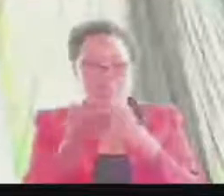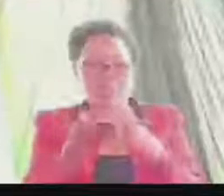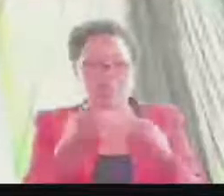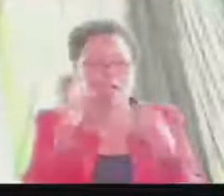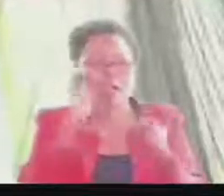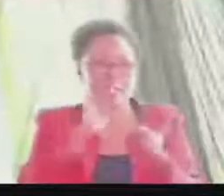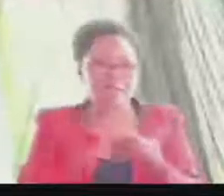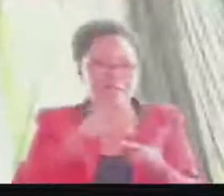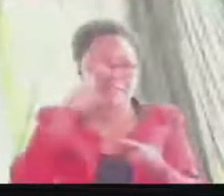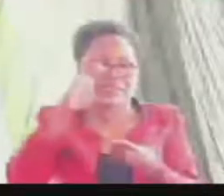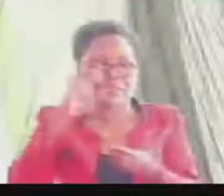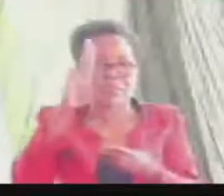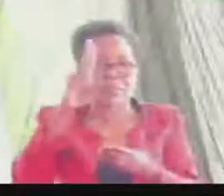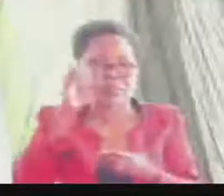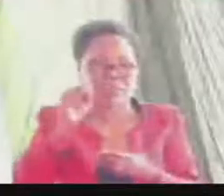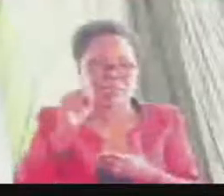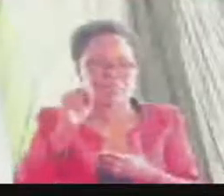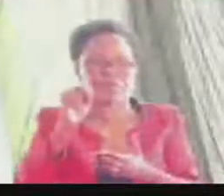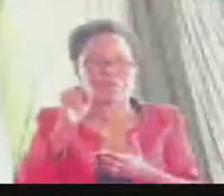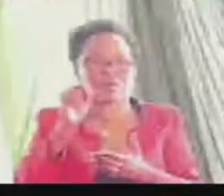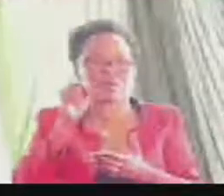CUCs, that's where I was heading.